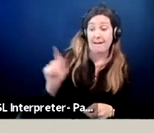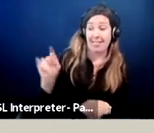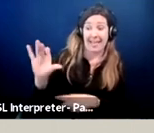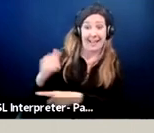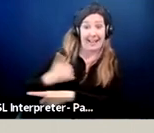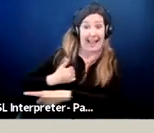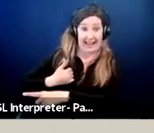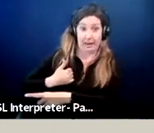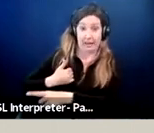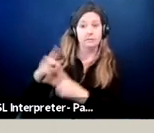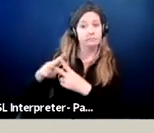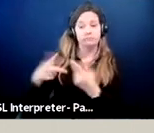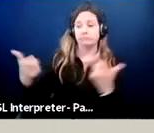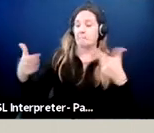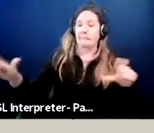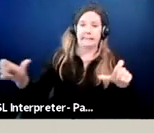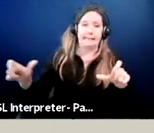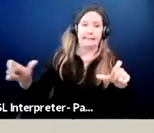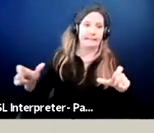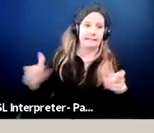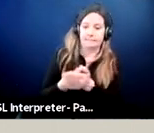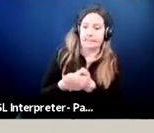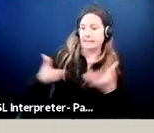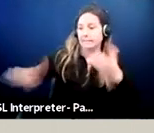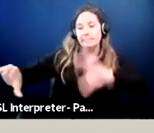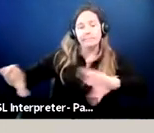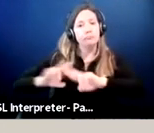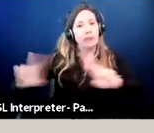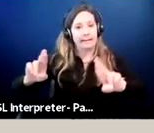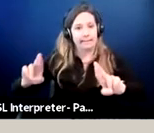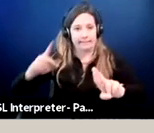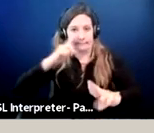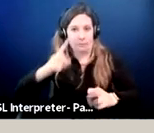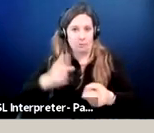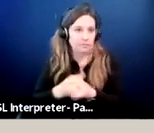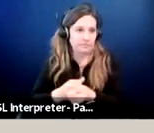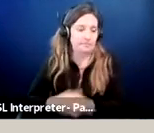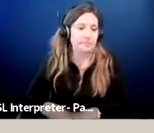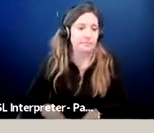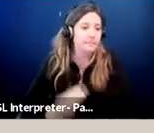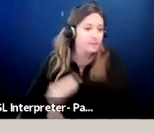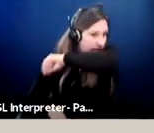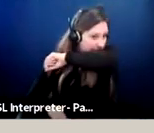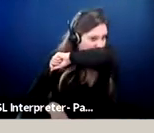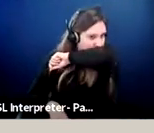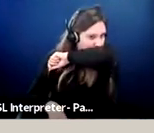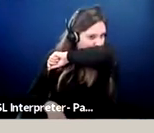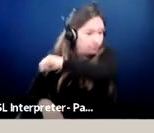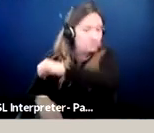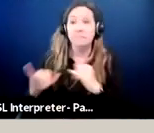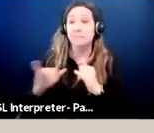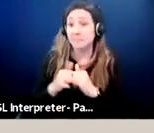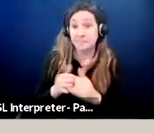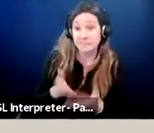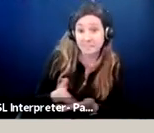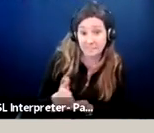biggest initiatives in this space to give out funding for. So how do you navigate these programs? I mentioned, you know, there's portals out there. So a